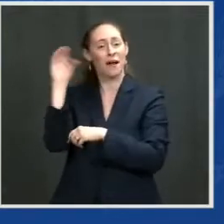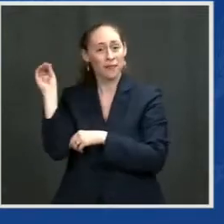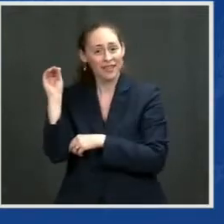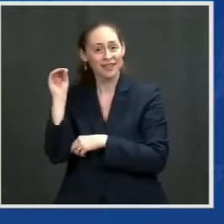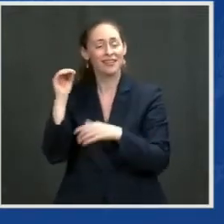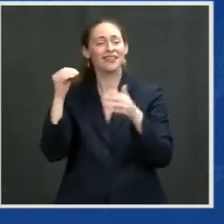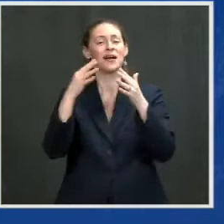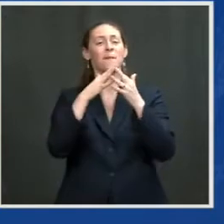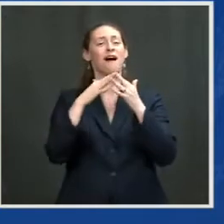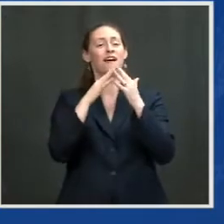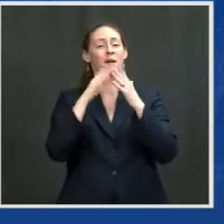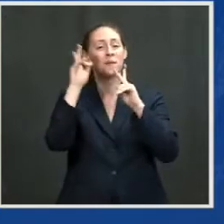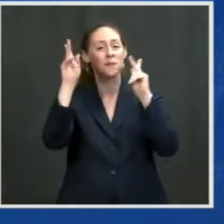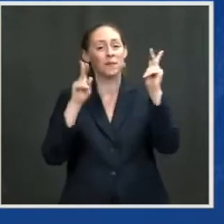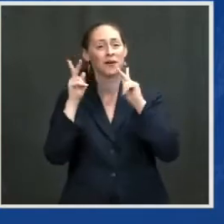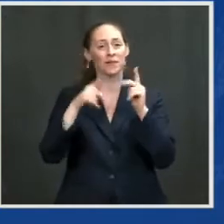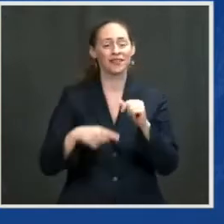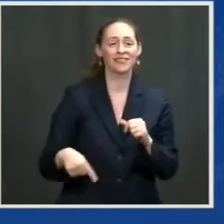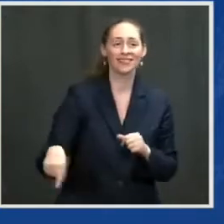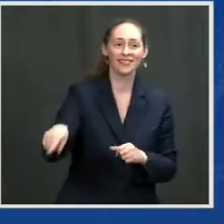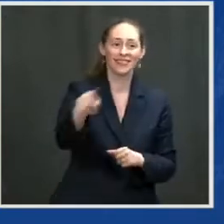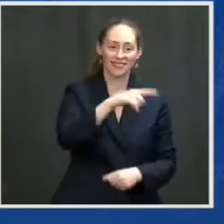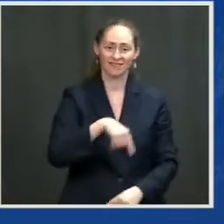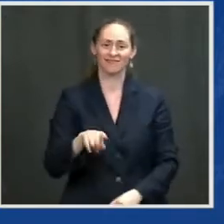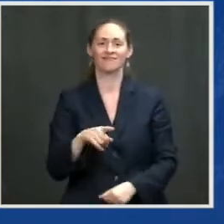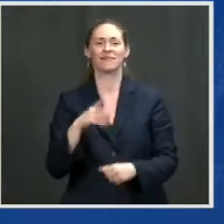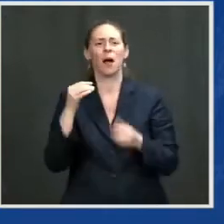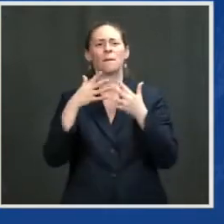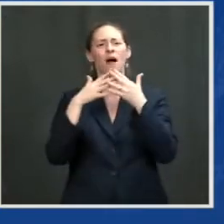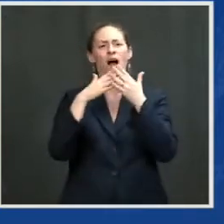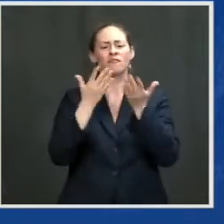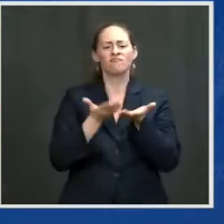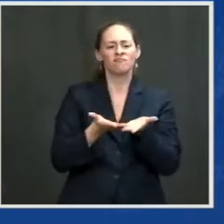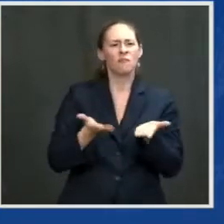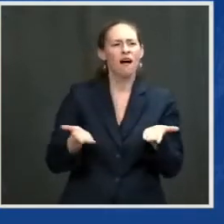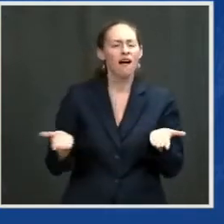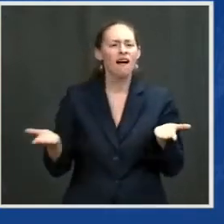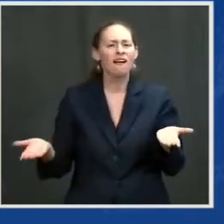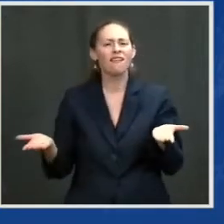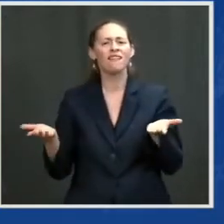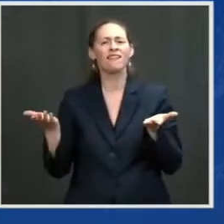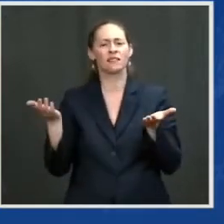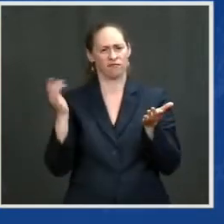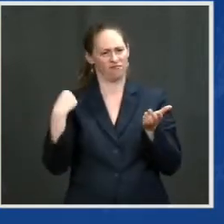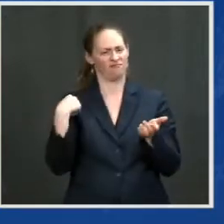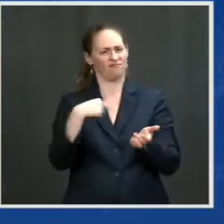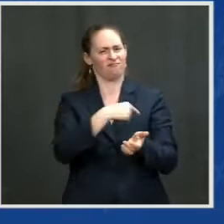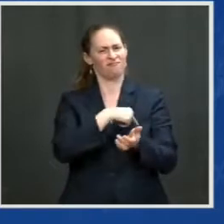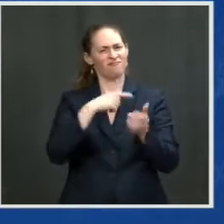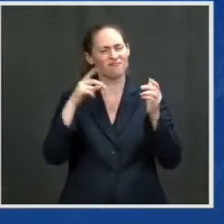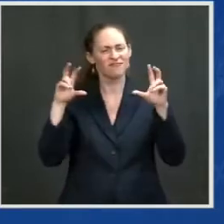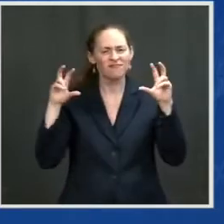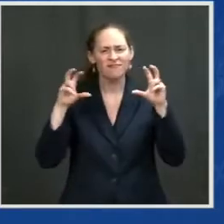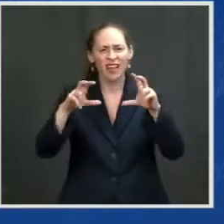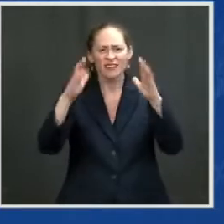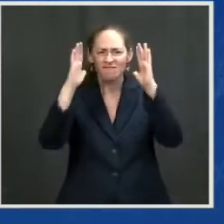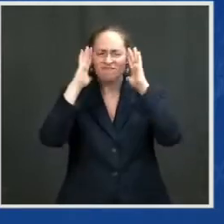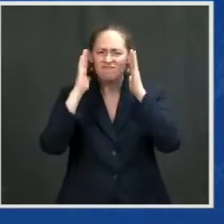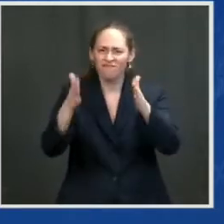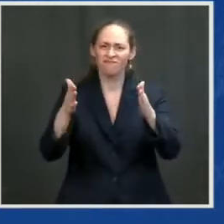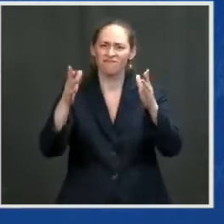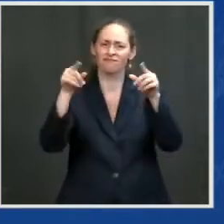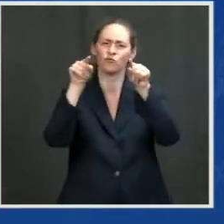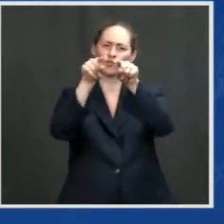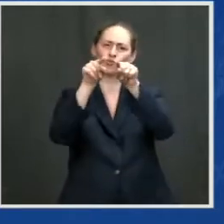chain, so that we invest American tax dollars in American workers. And that's what we're